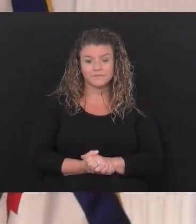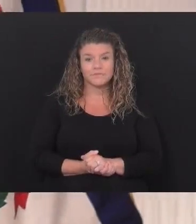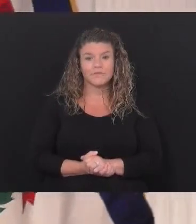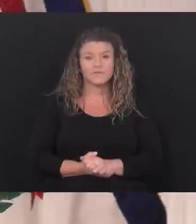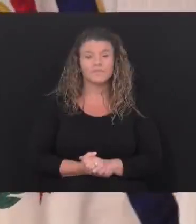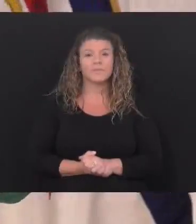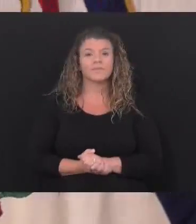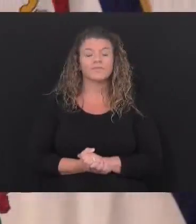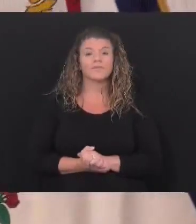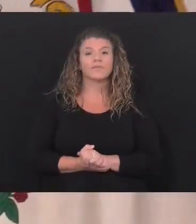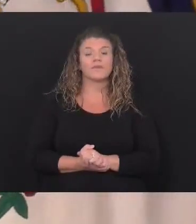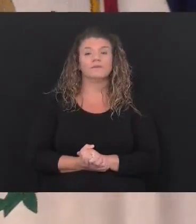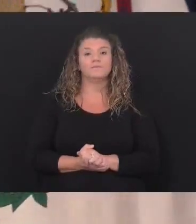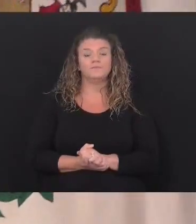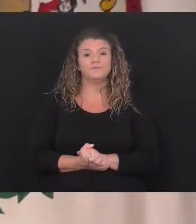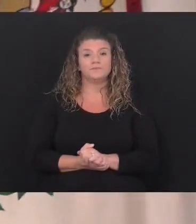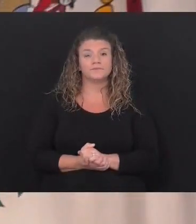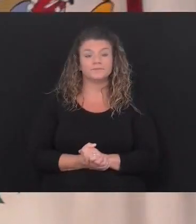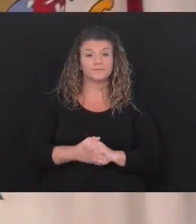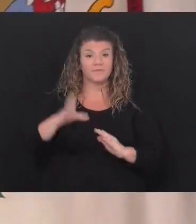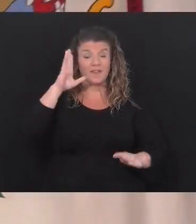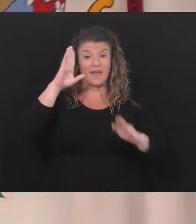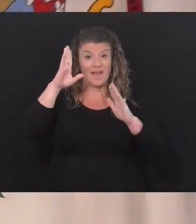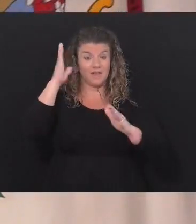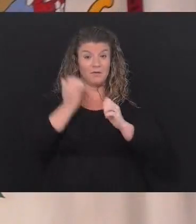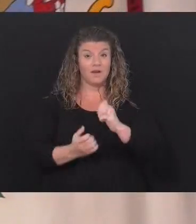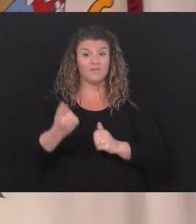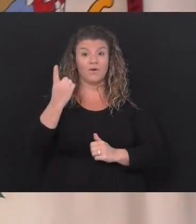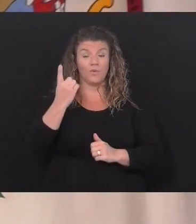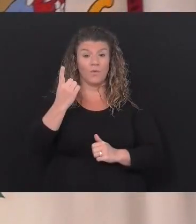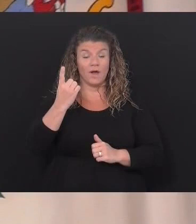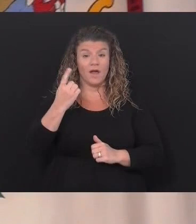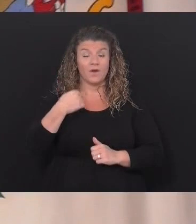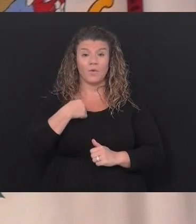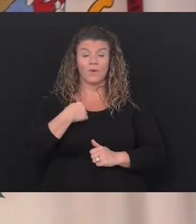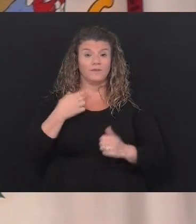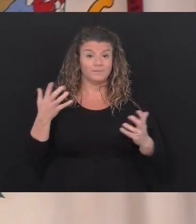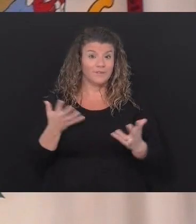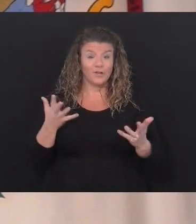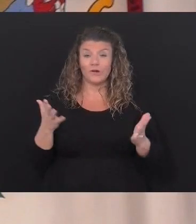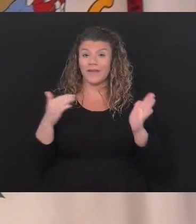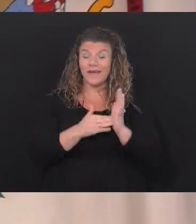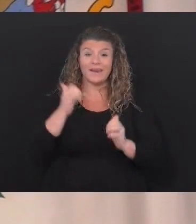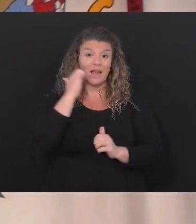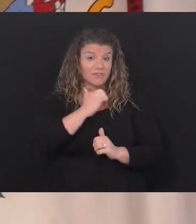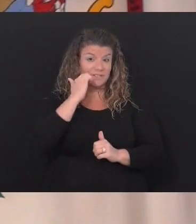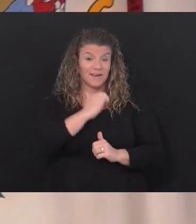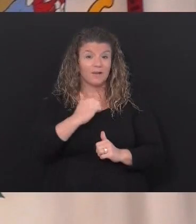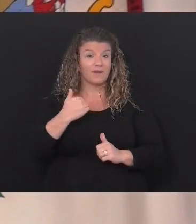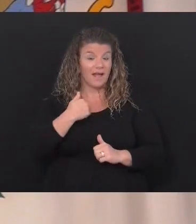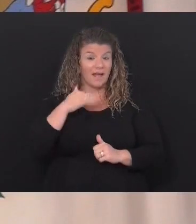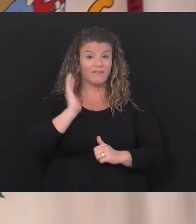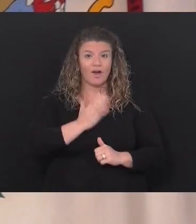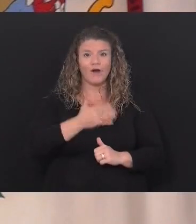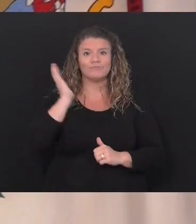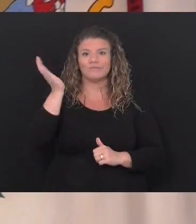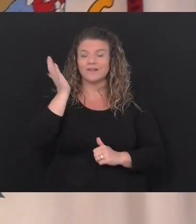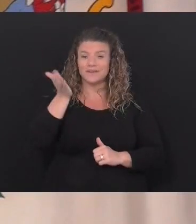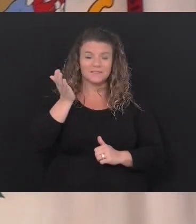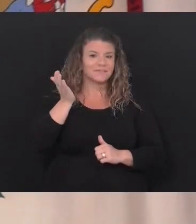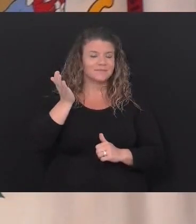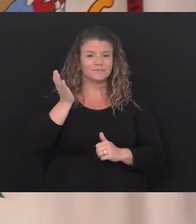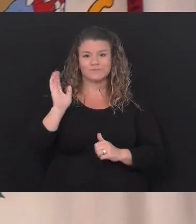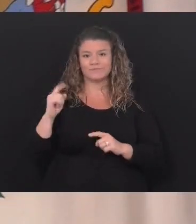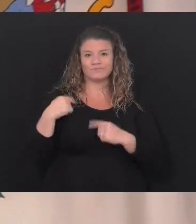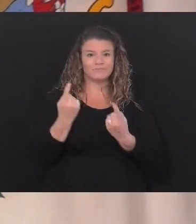Hello, everyone. This is our briefing that we're going to do that we've been doing every day. Just like every day, it